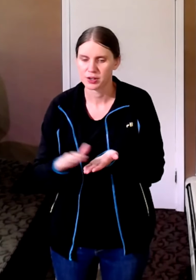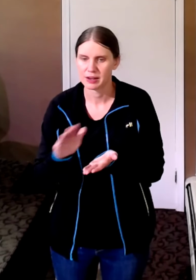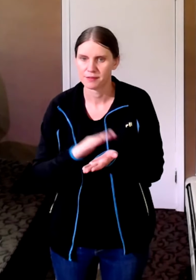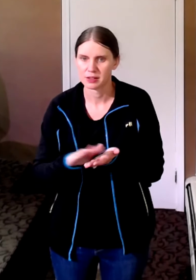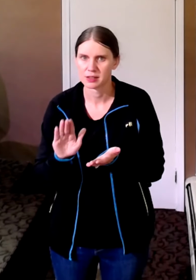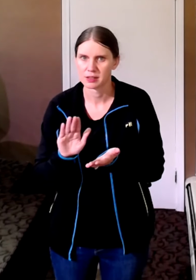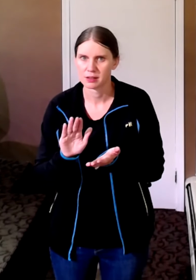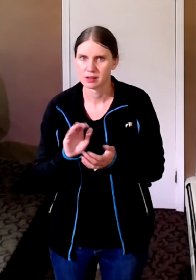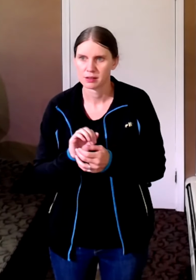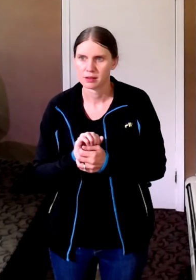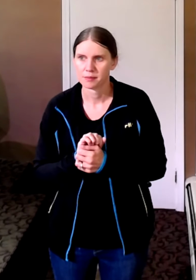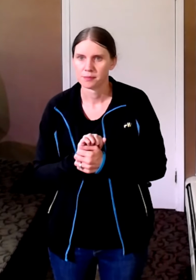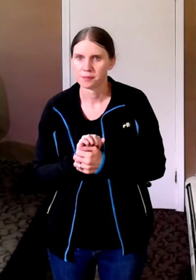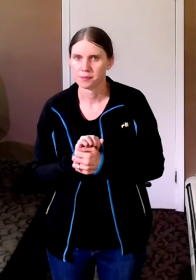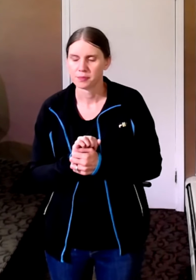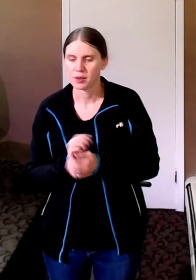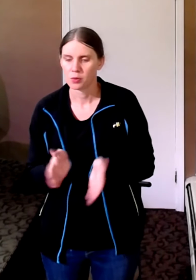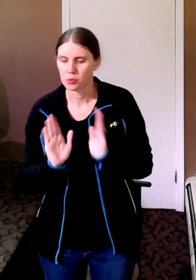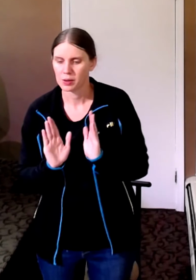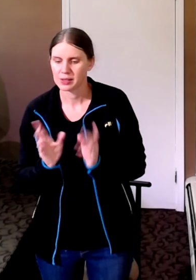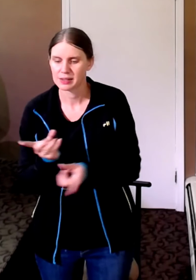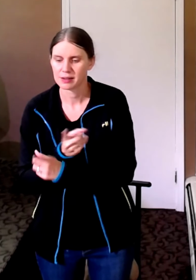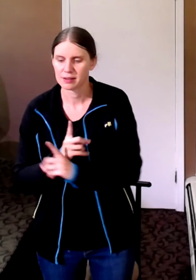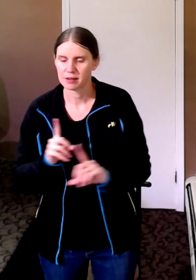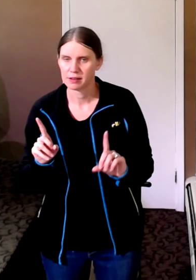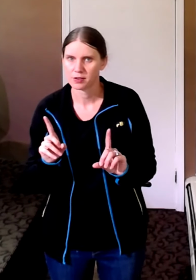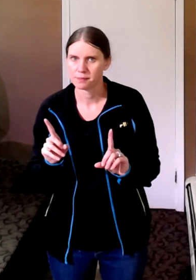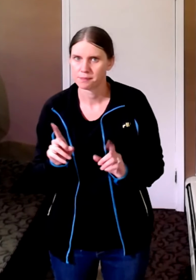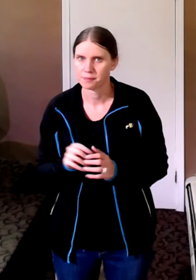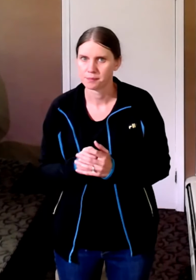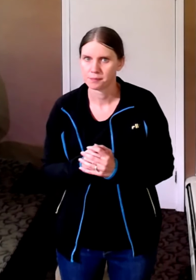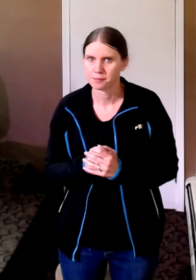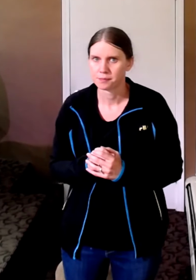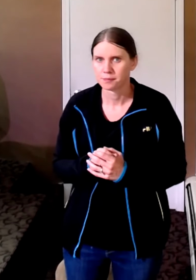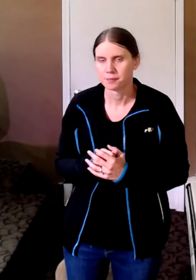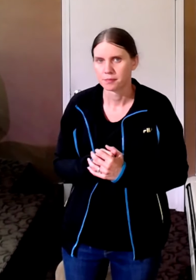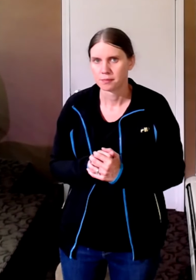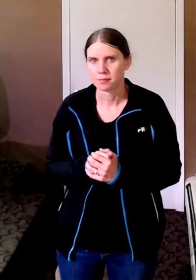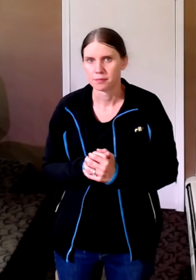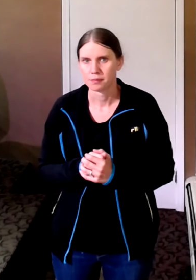forgiveness and willing to deliver.